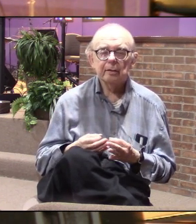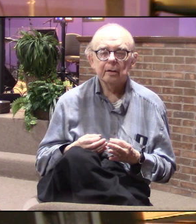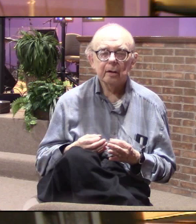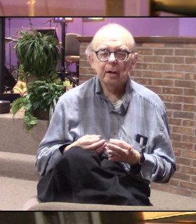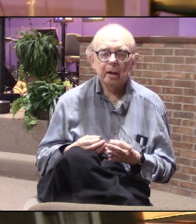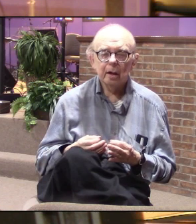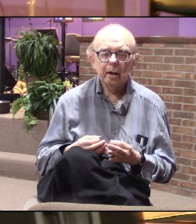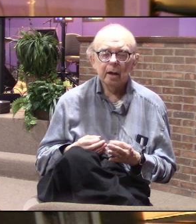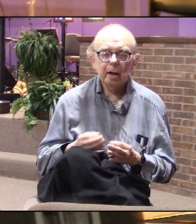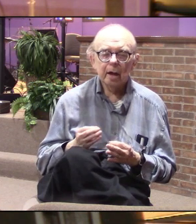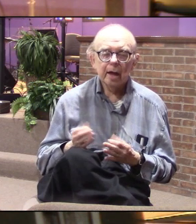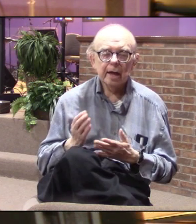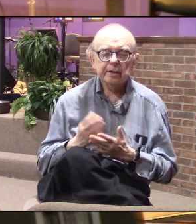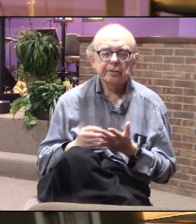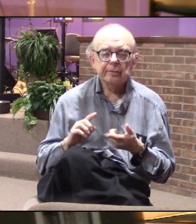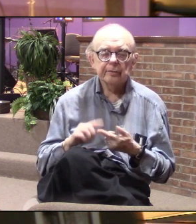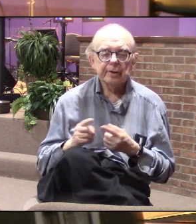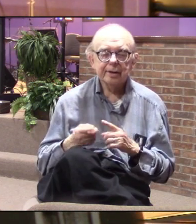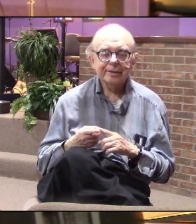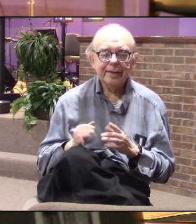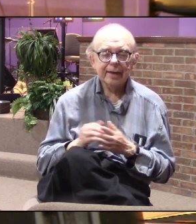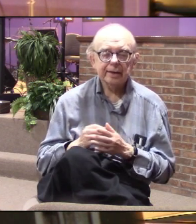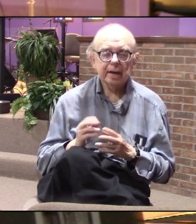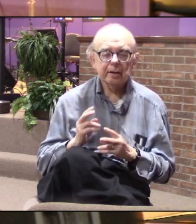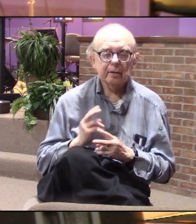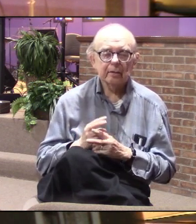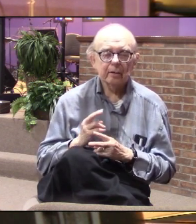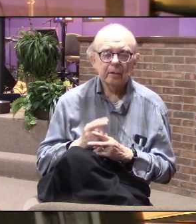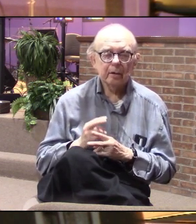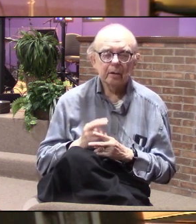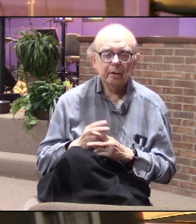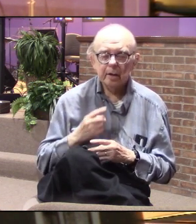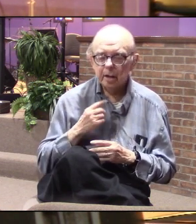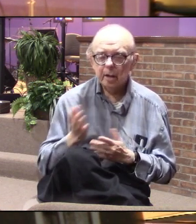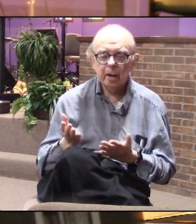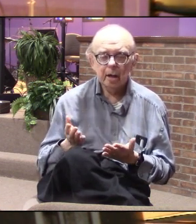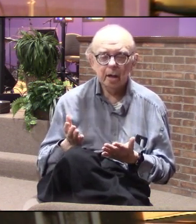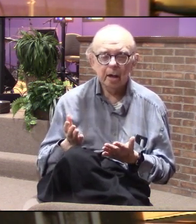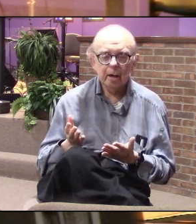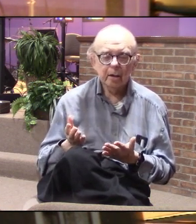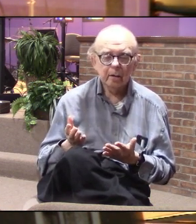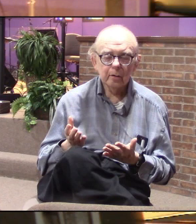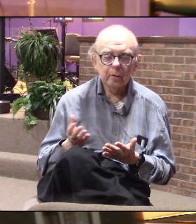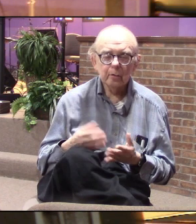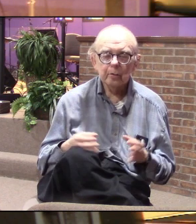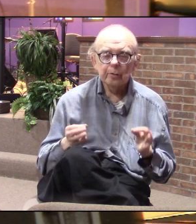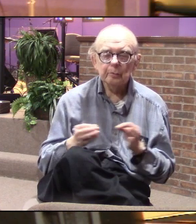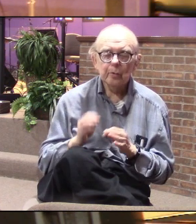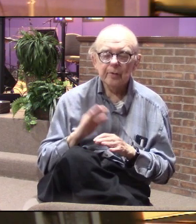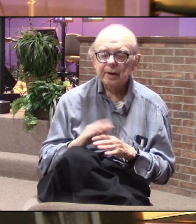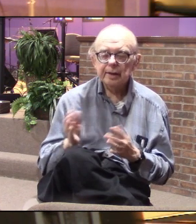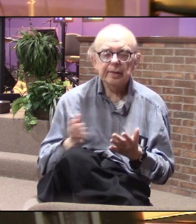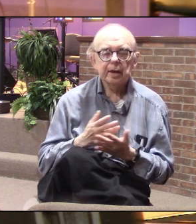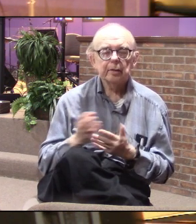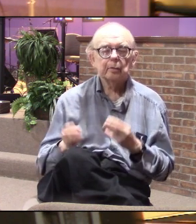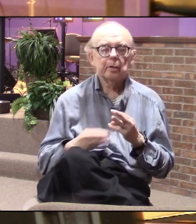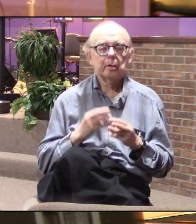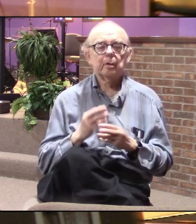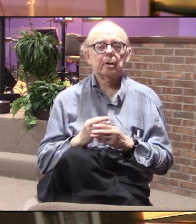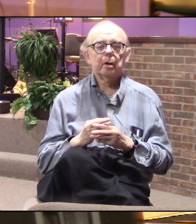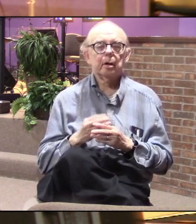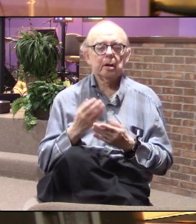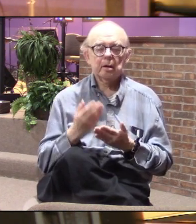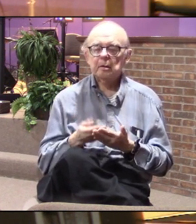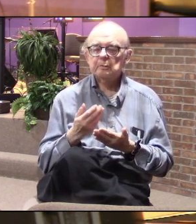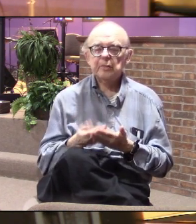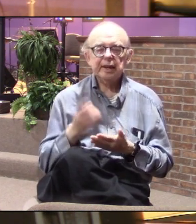and some friends that care. And may I say to you, that's worth more than anything else in the world. Because money can't